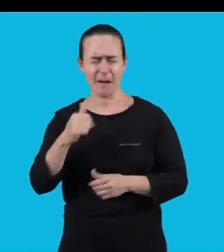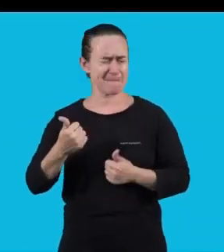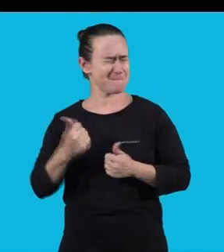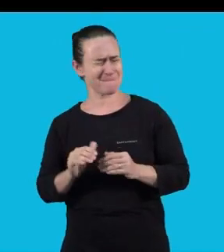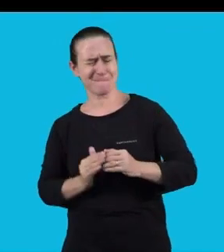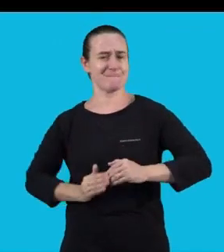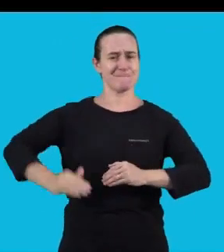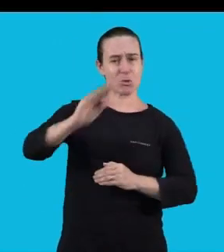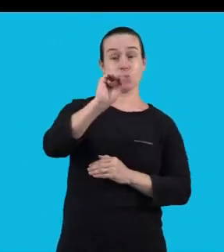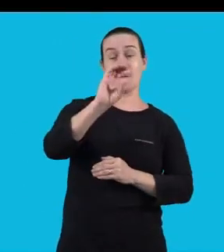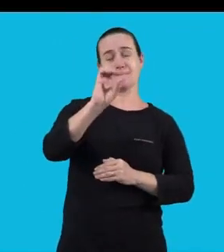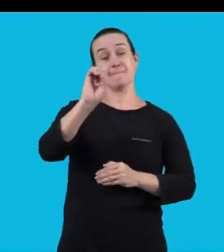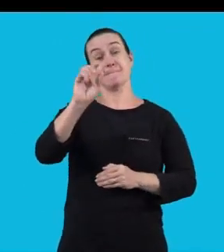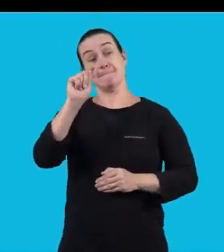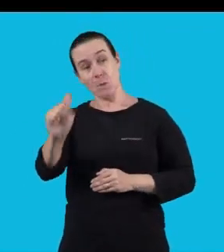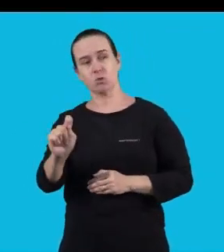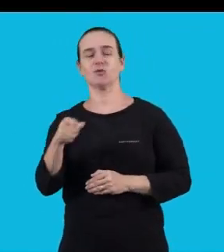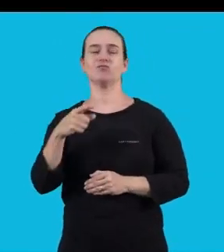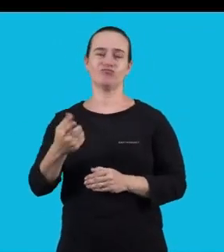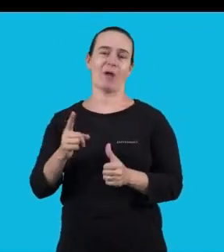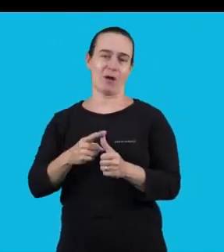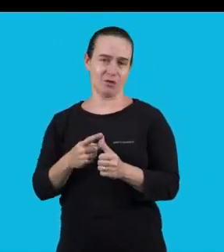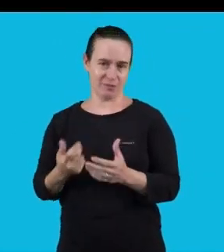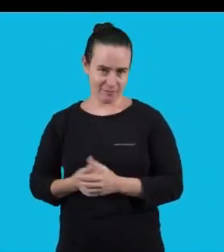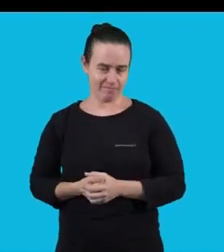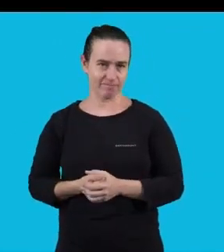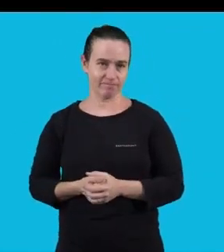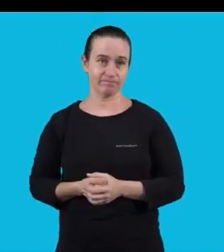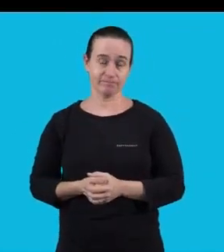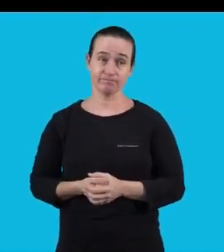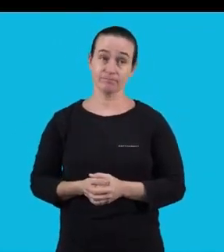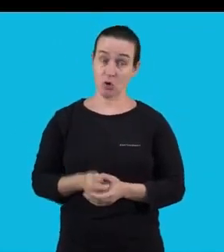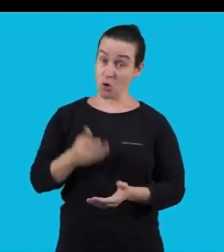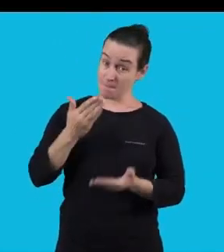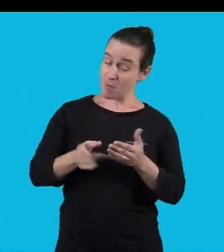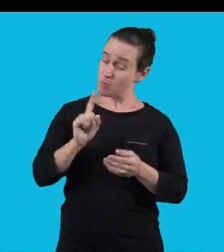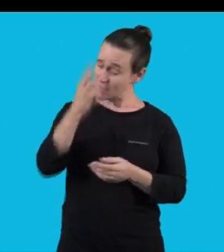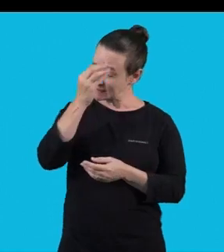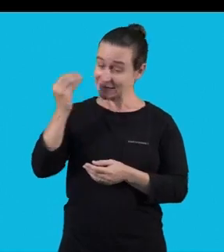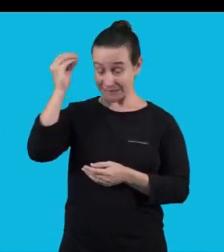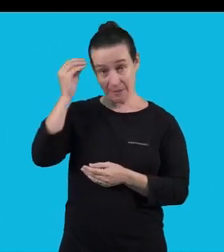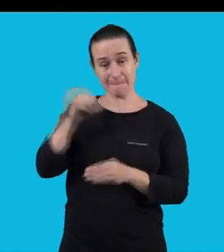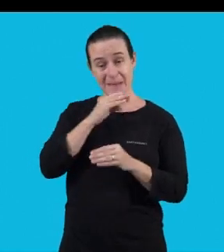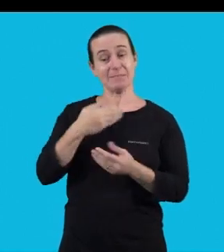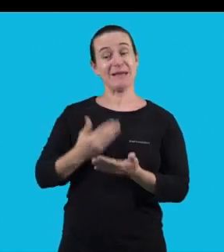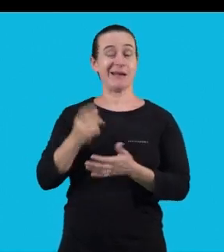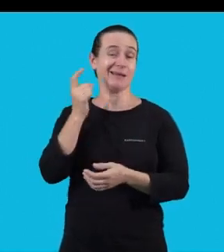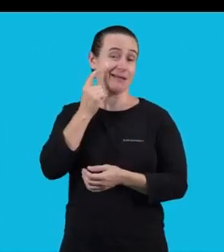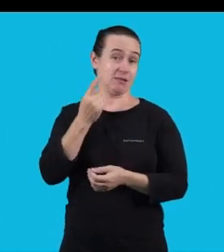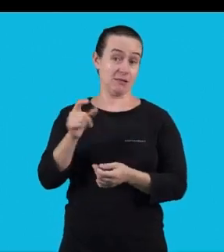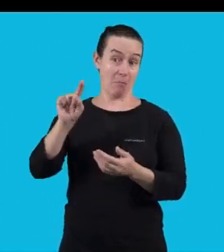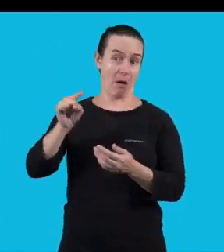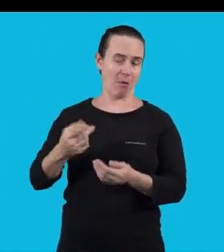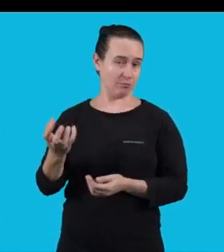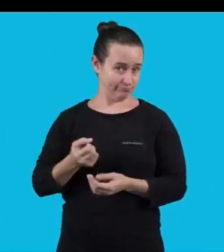accountable. Revise those degrees of comparisons, grade 12s. You never know, it might be an easy way to get a free mark.